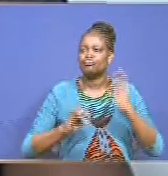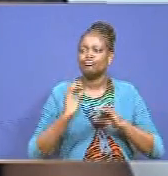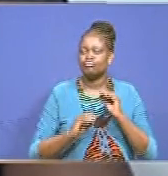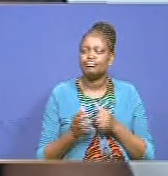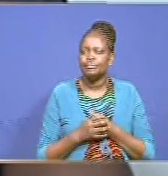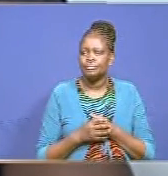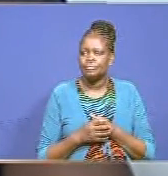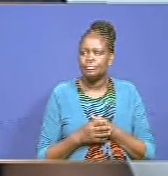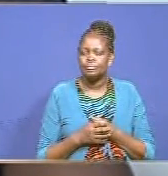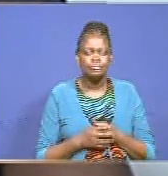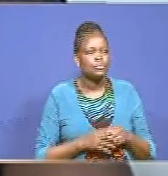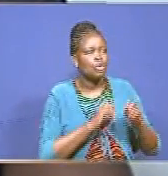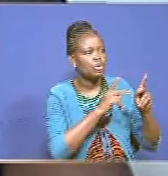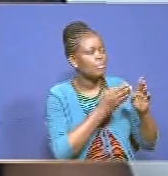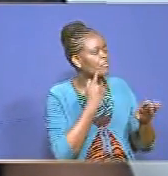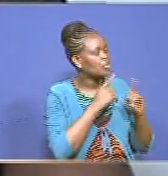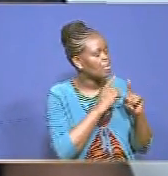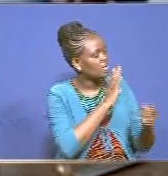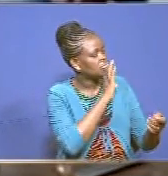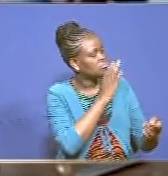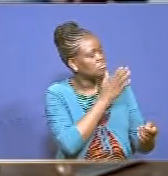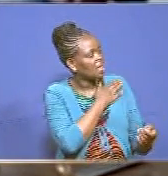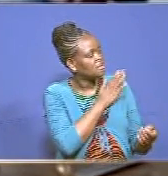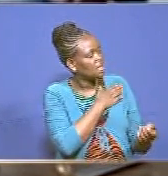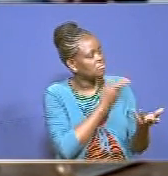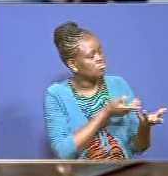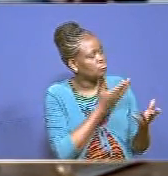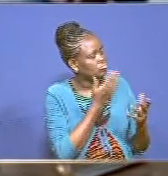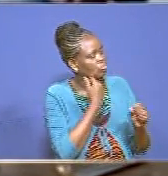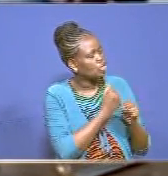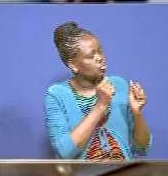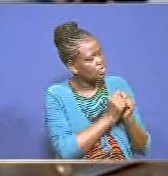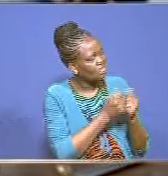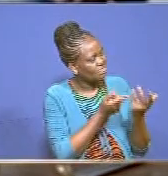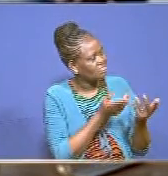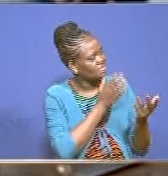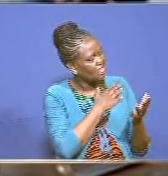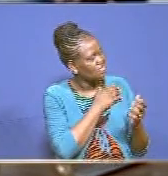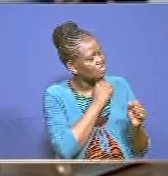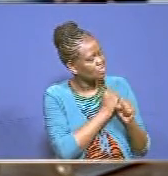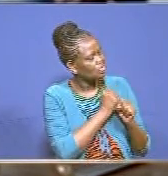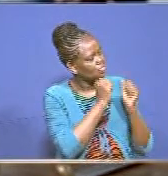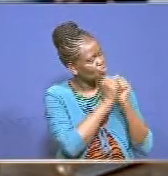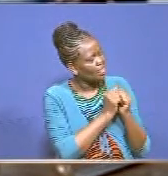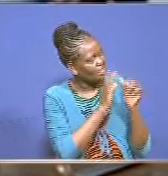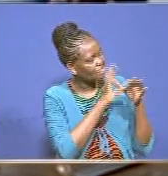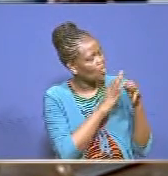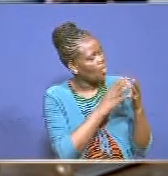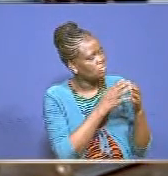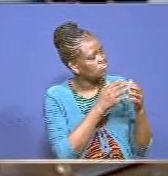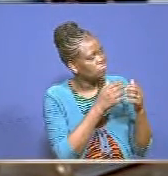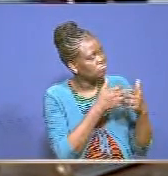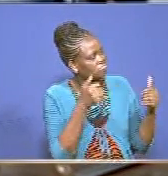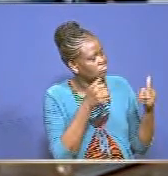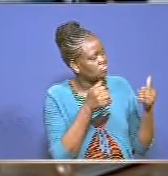Uh-huh. Mm. Okay, you talked about NASA having been together. Is NASA still together? To my understanding, no